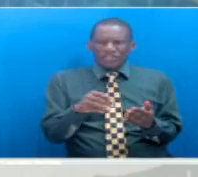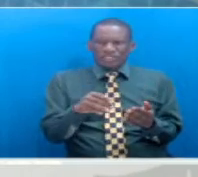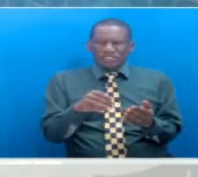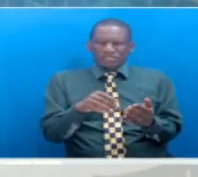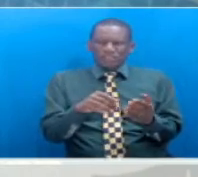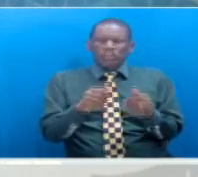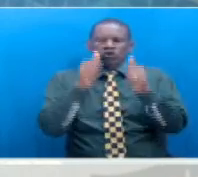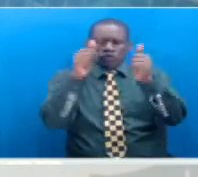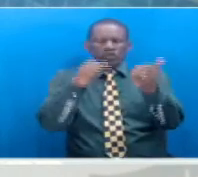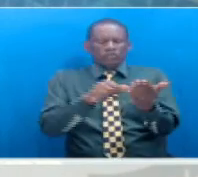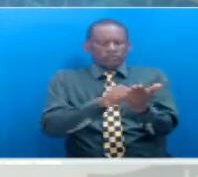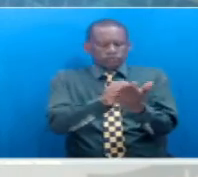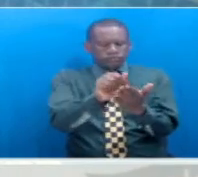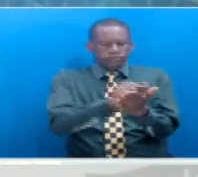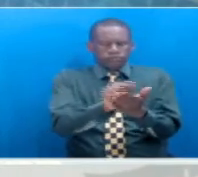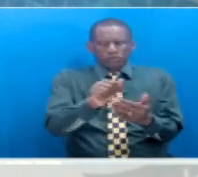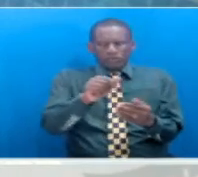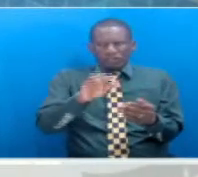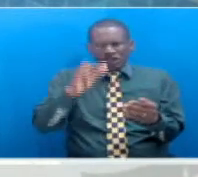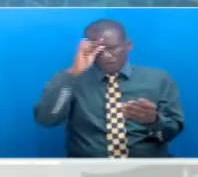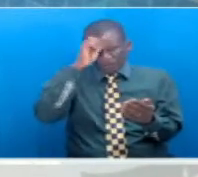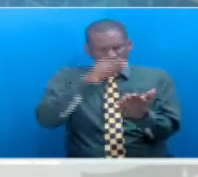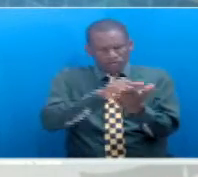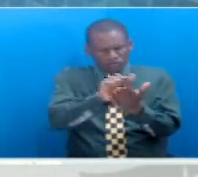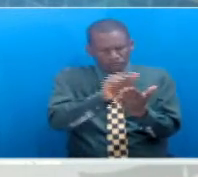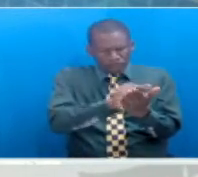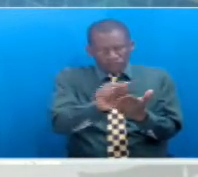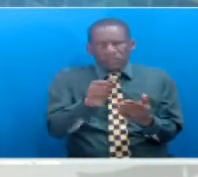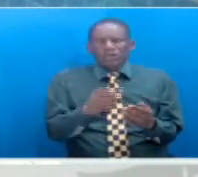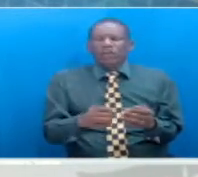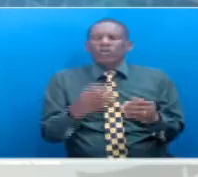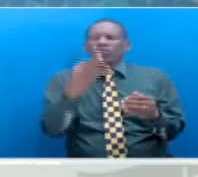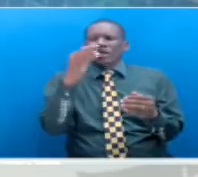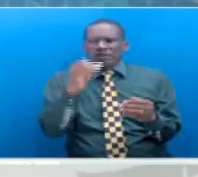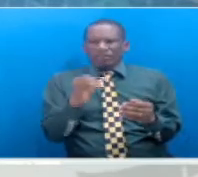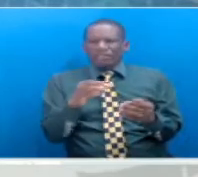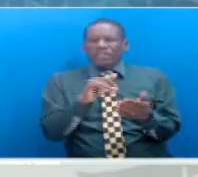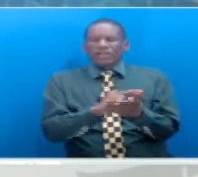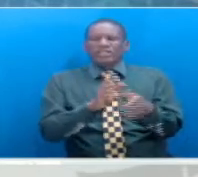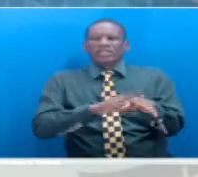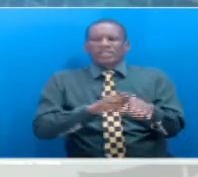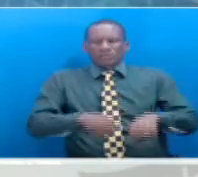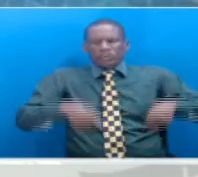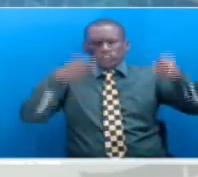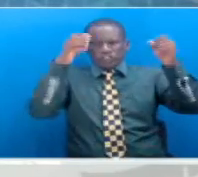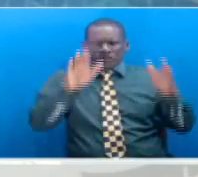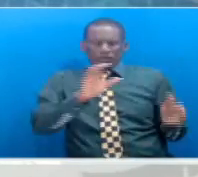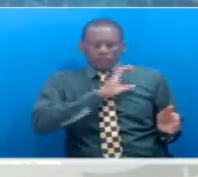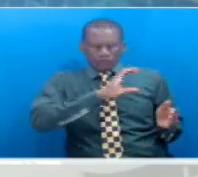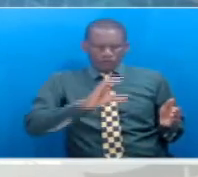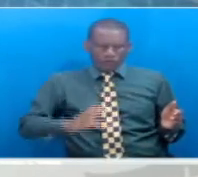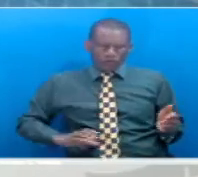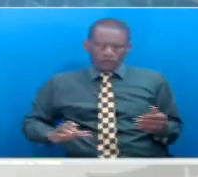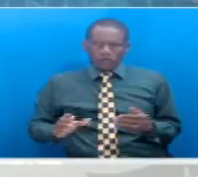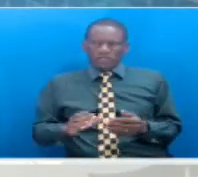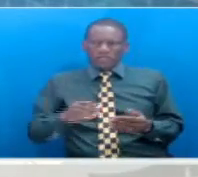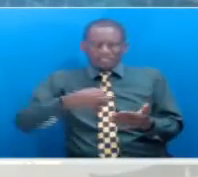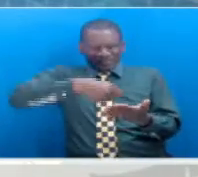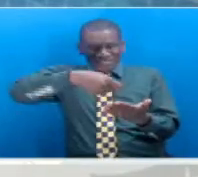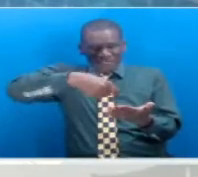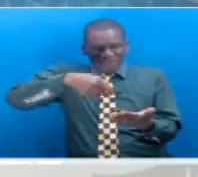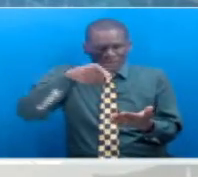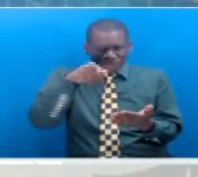gazettement notice on the 30th. That is when the chairman of the commission